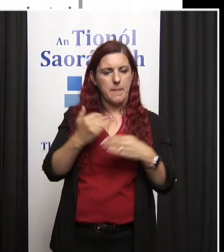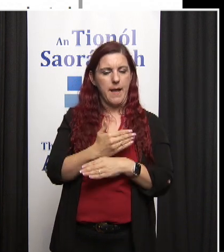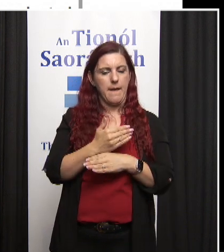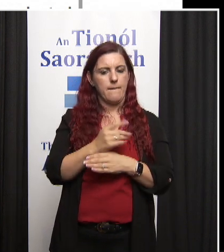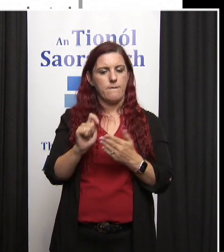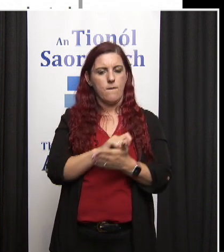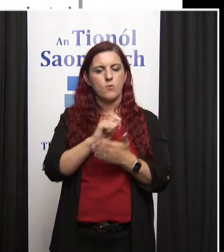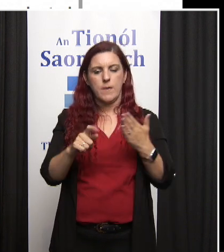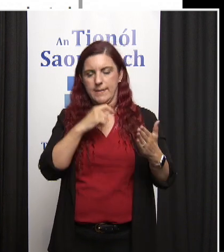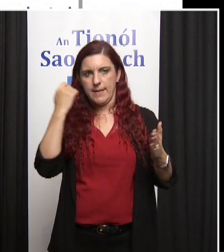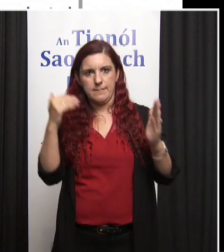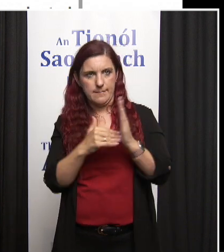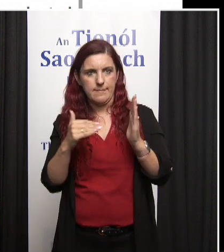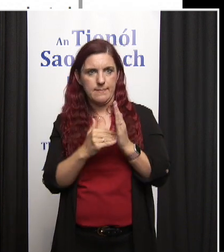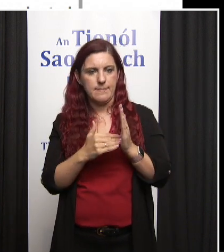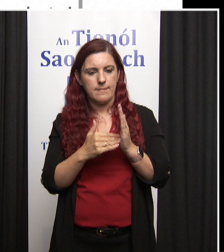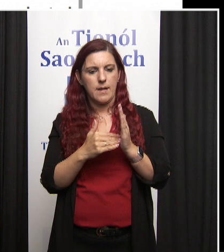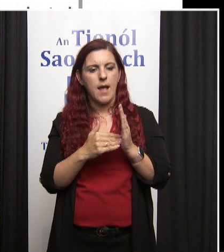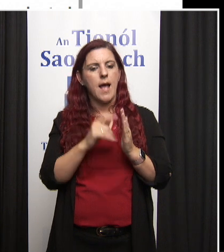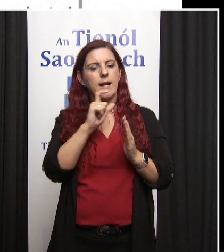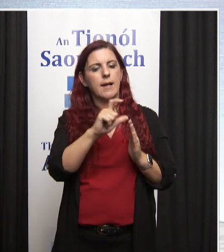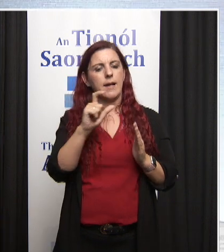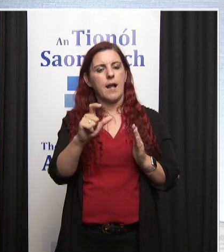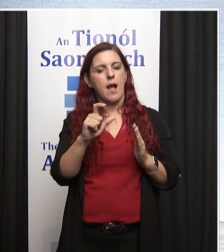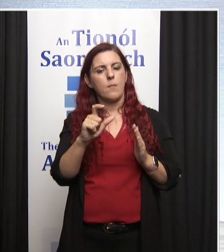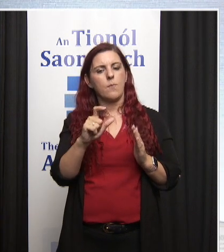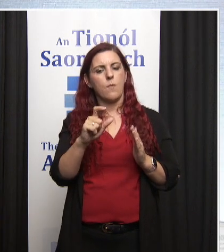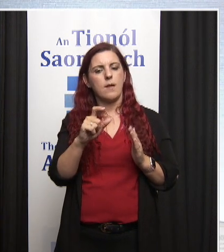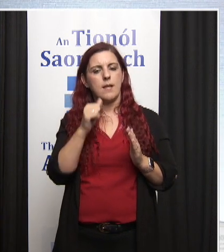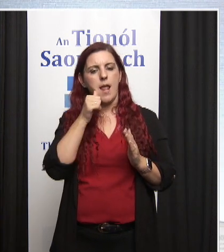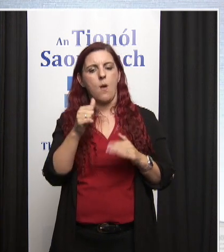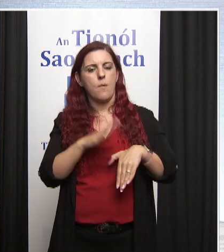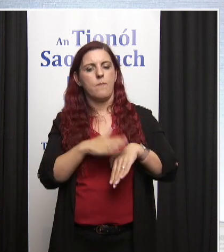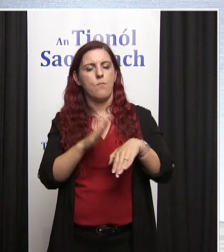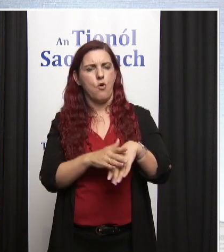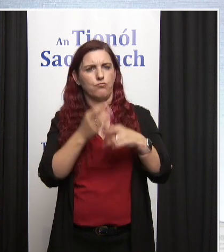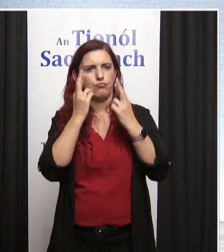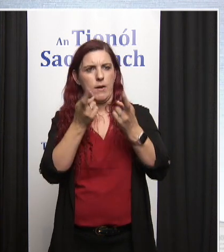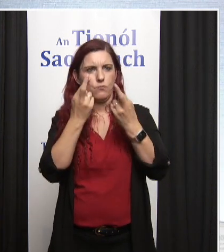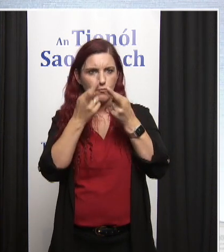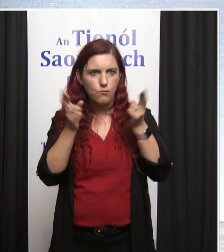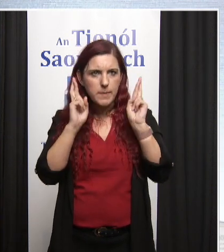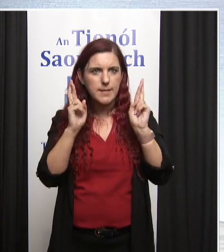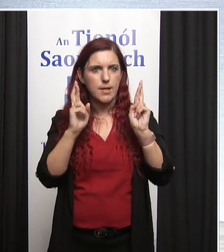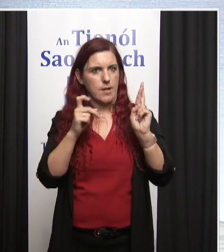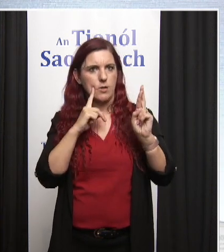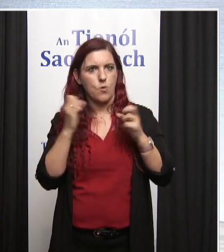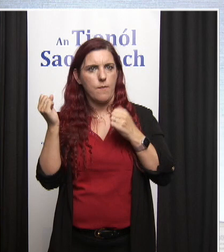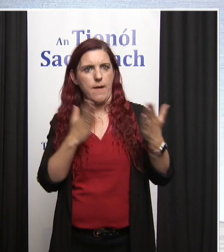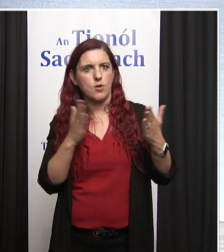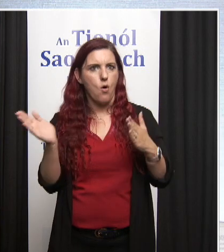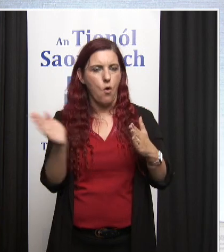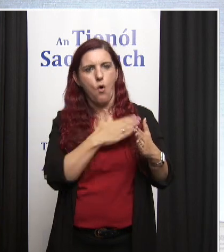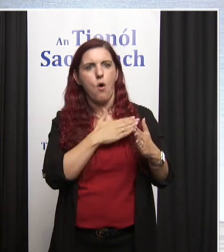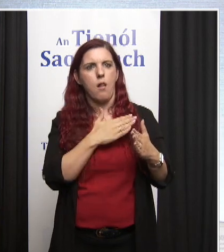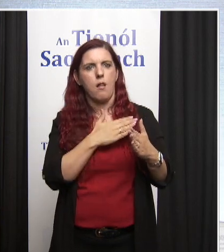chose based on smaller constituencies, and the reason we chose that was to allow more accurate representation, and it avoids over or under